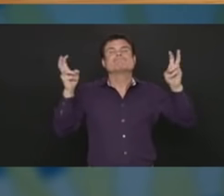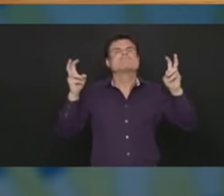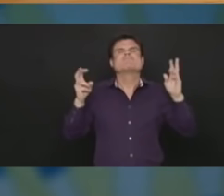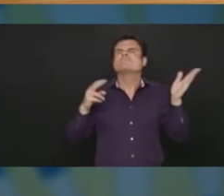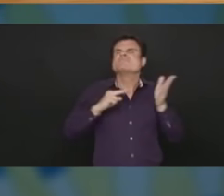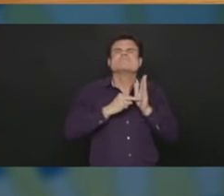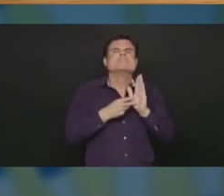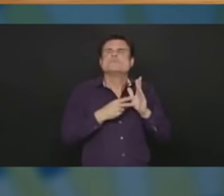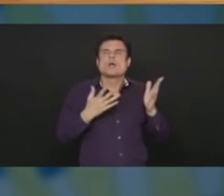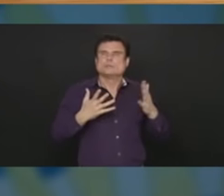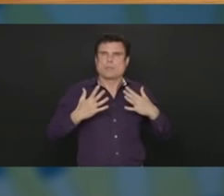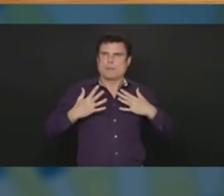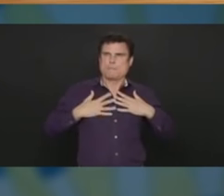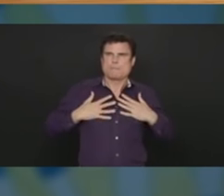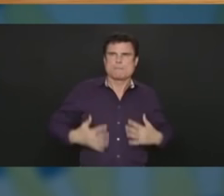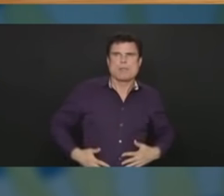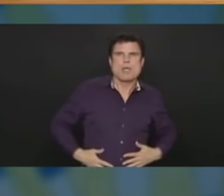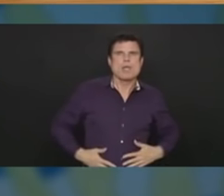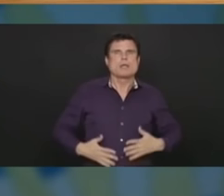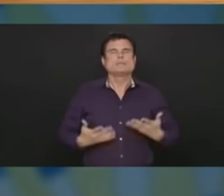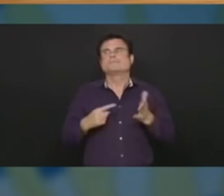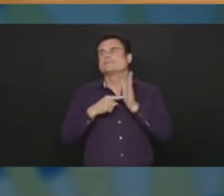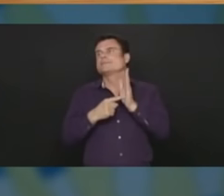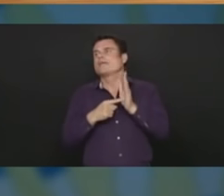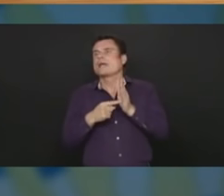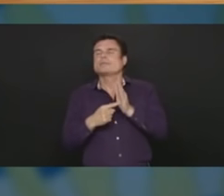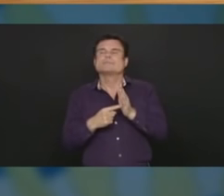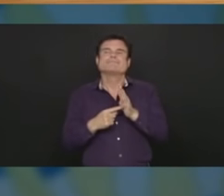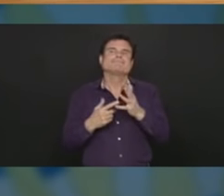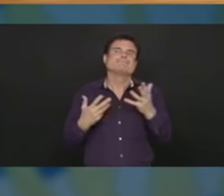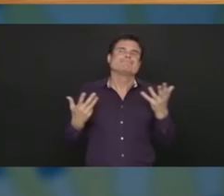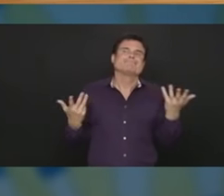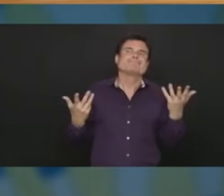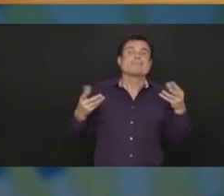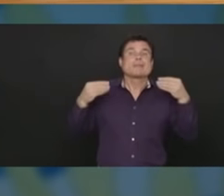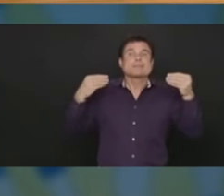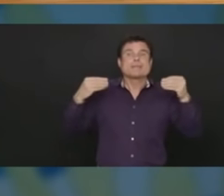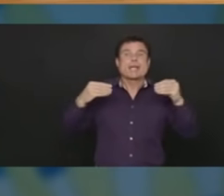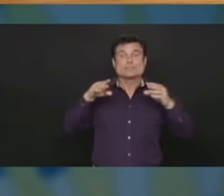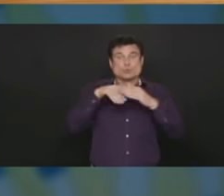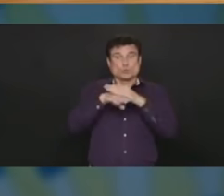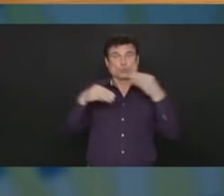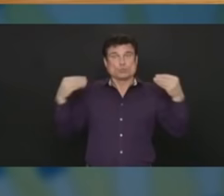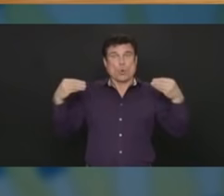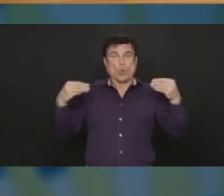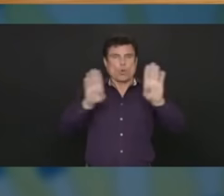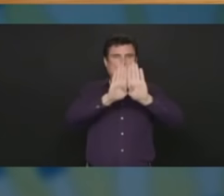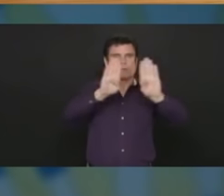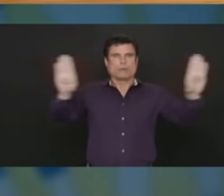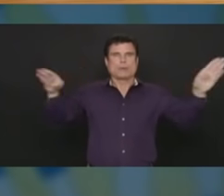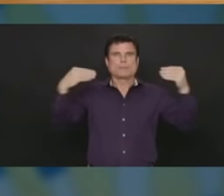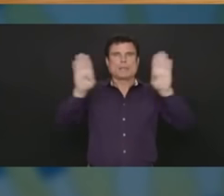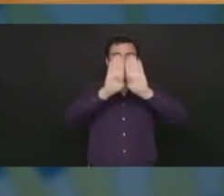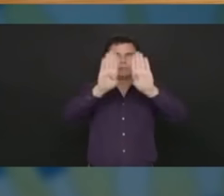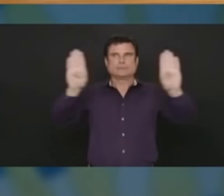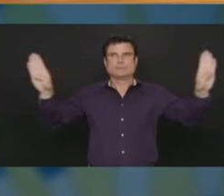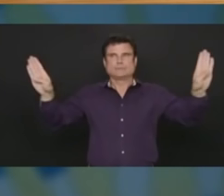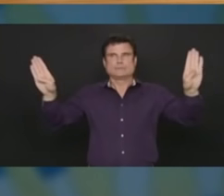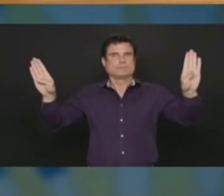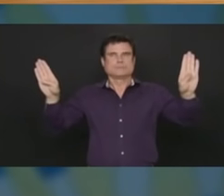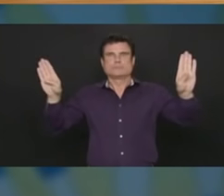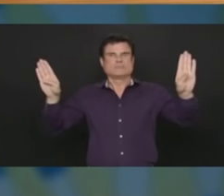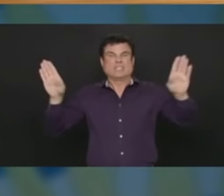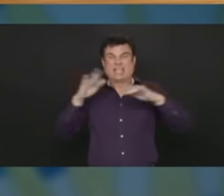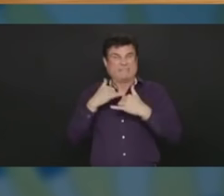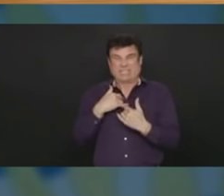keep your distance, making sure that you can have that contact with somebody in a safe way. And then we talk about things like administrative